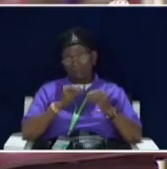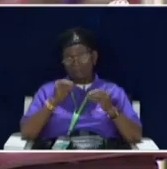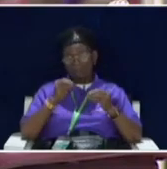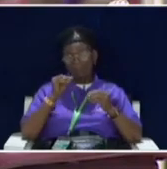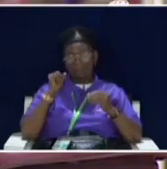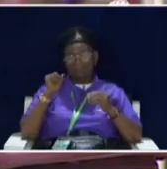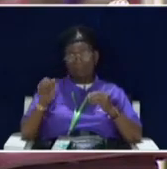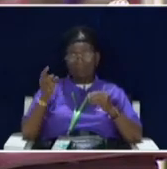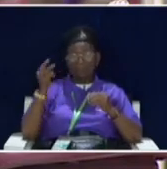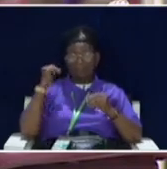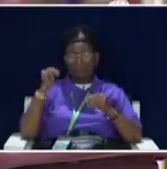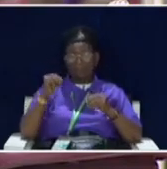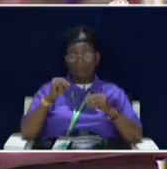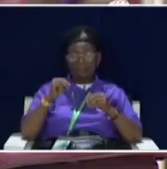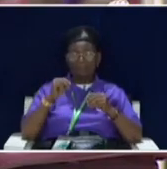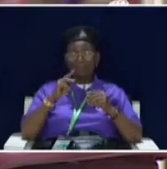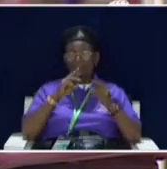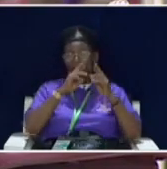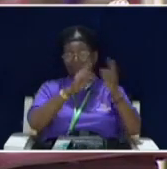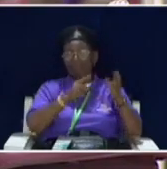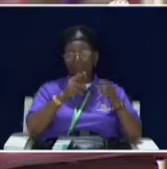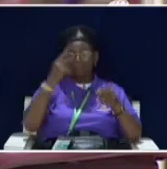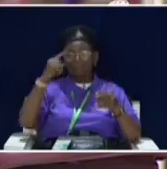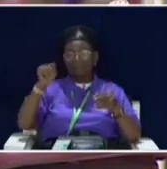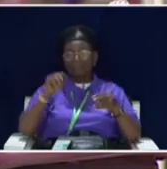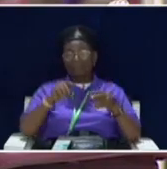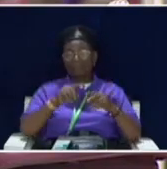Then she was ready for